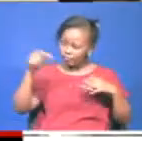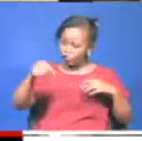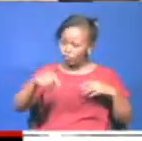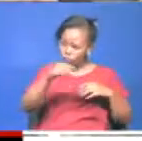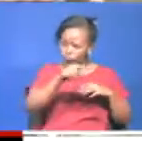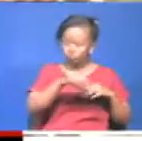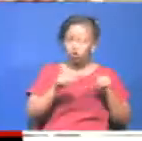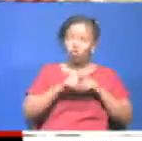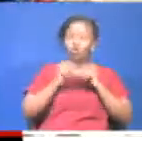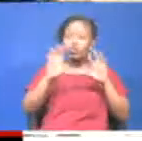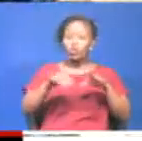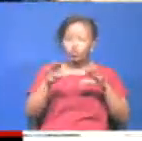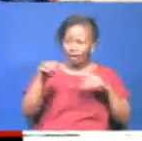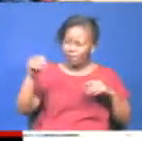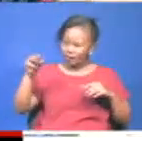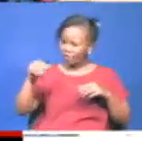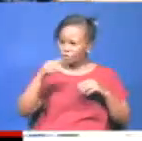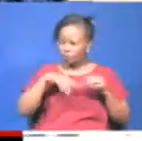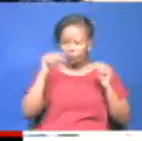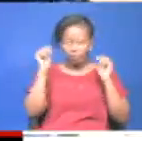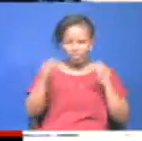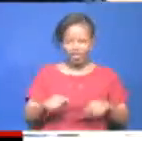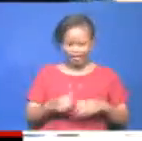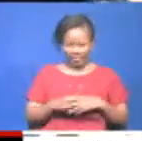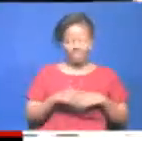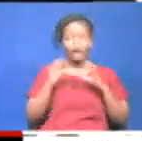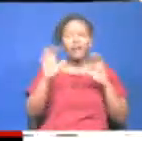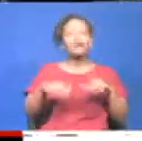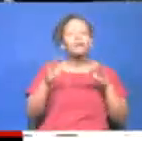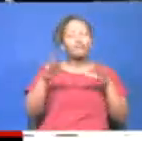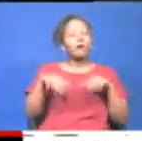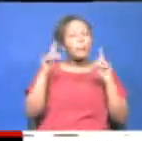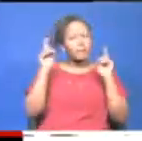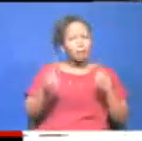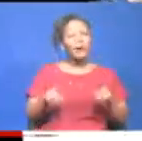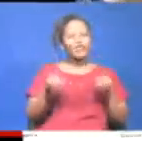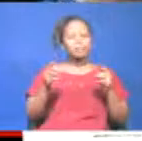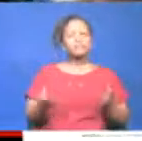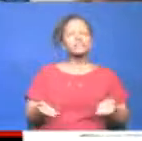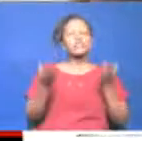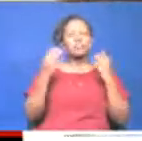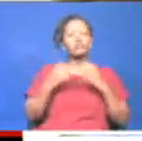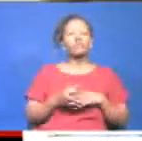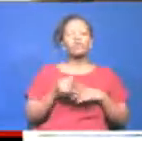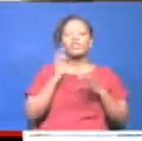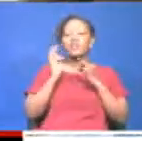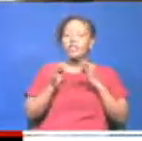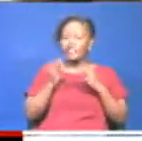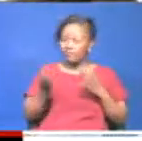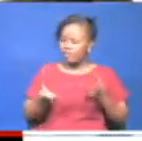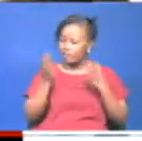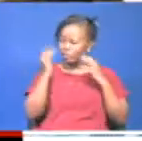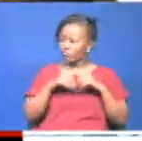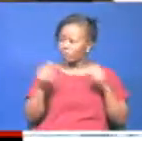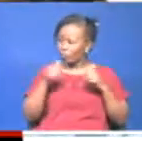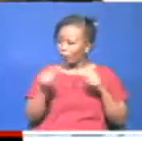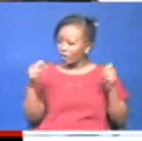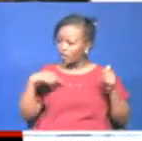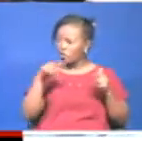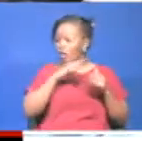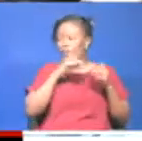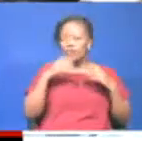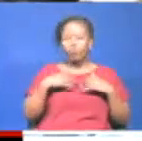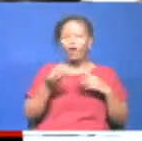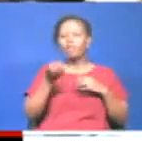yote yatatuyaweza. Kilimo ni lazima tukiboreshe, na ukiboresha kilimo, tumekuwa tumeeka chakula mezani